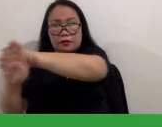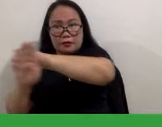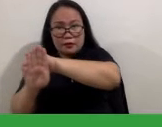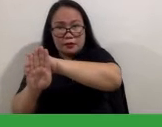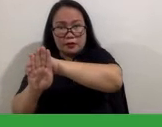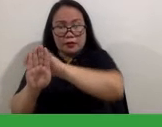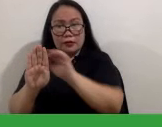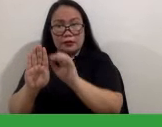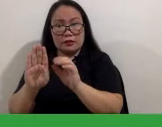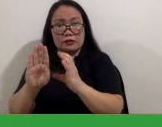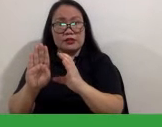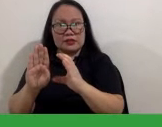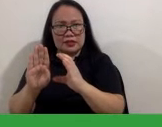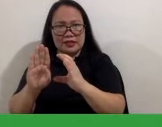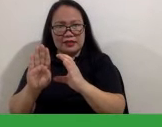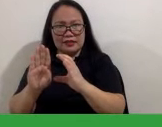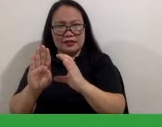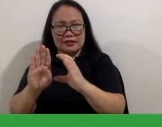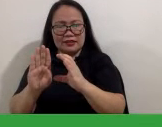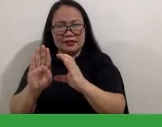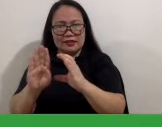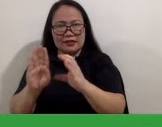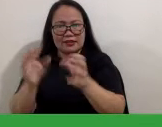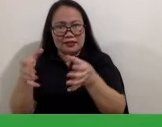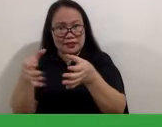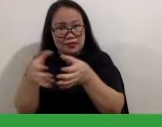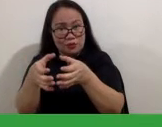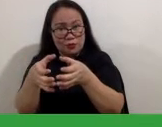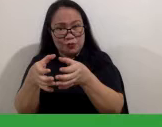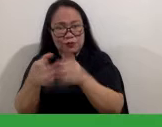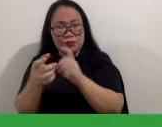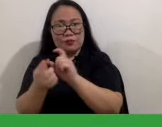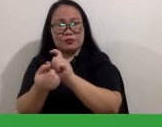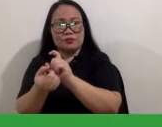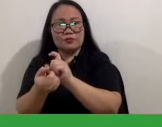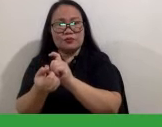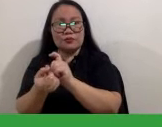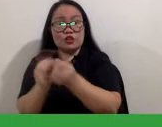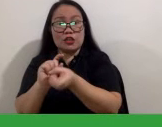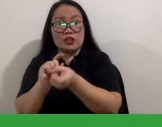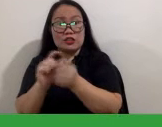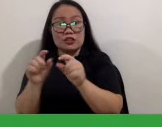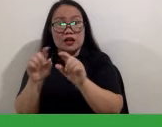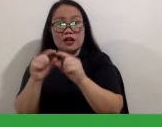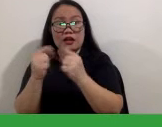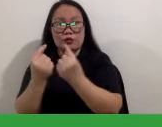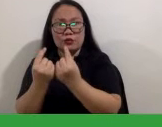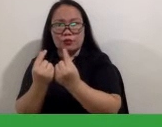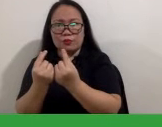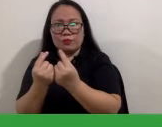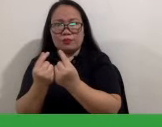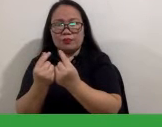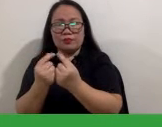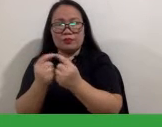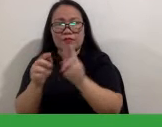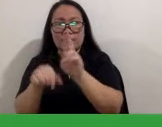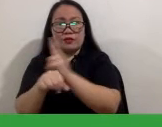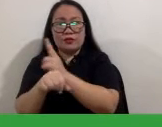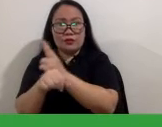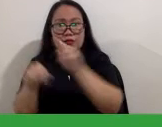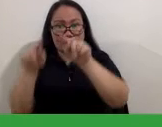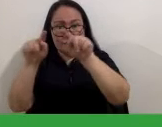plus B, on the right side of the equation, ang magkasama na ay si B plus C. So, anong ginamit dito?